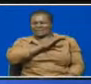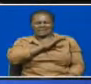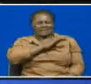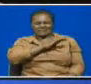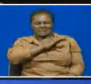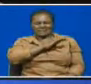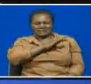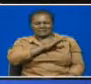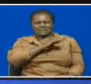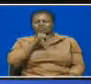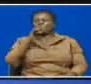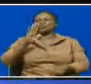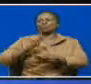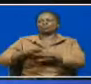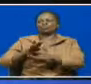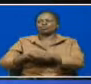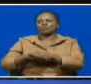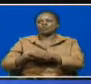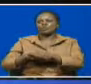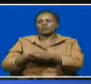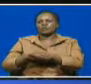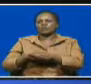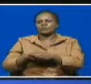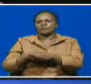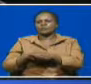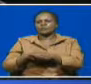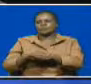wanting. You see, character is who they are in private.